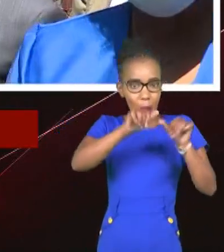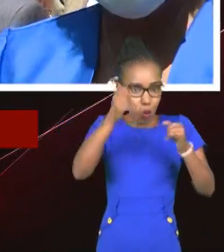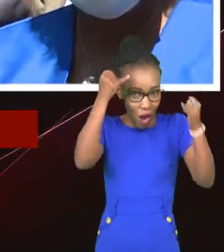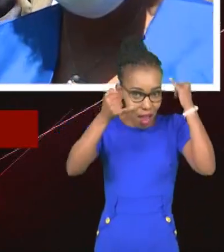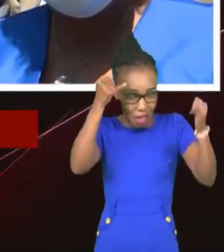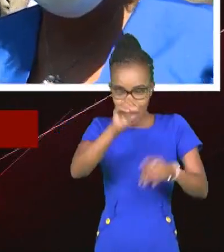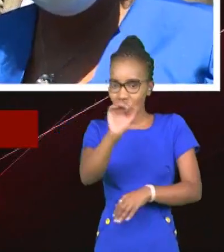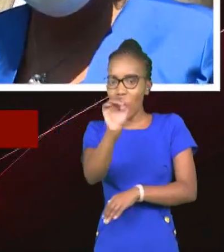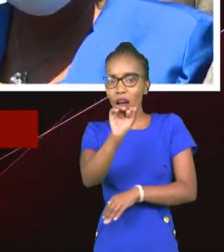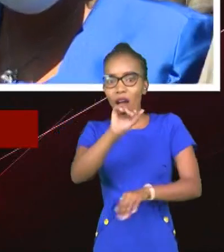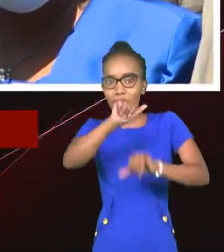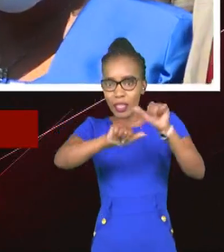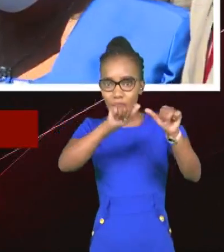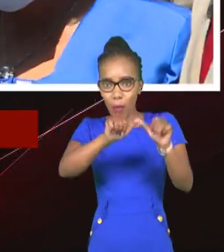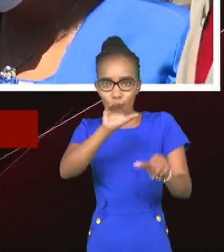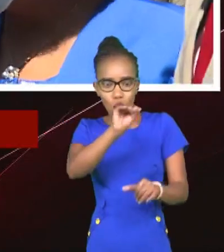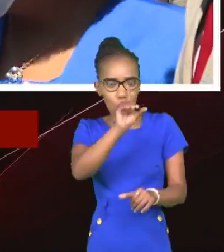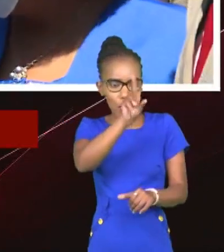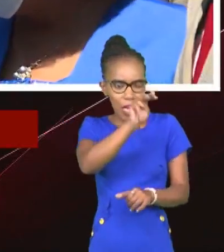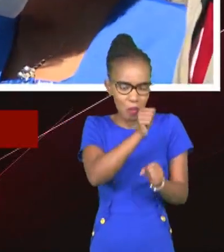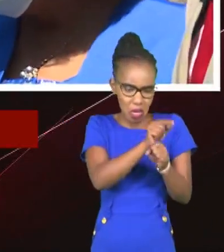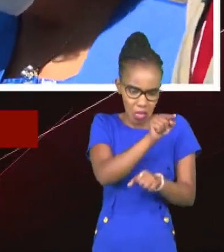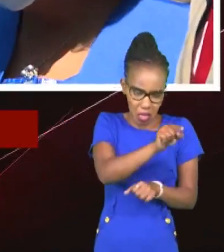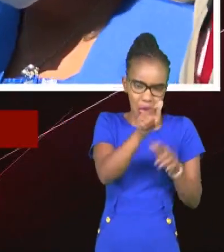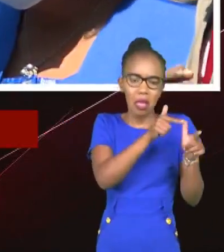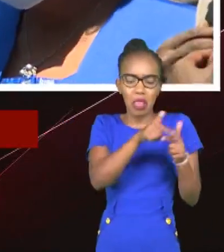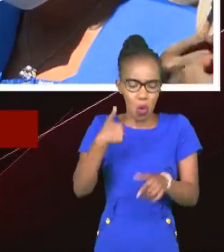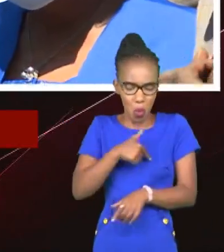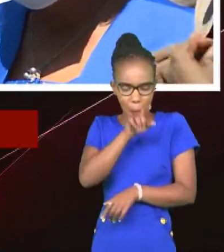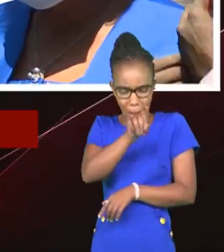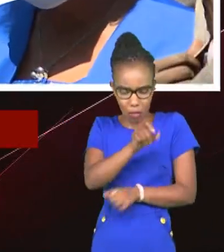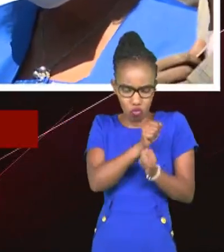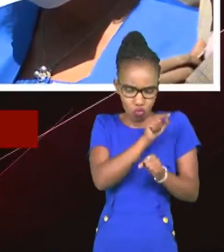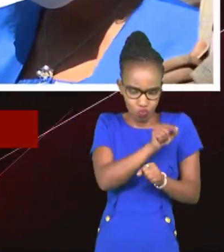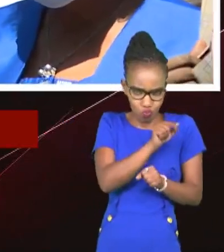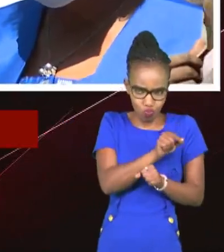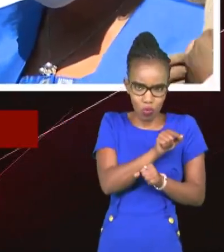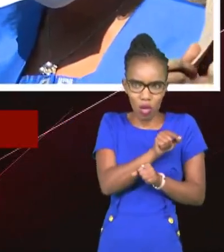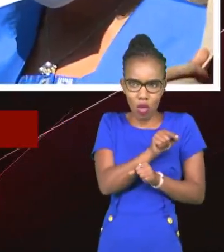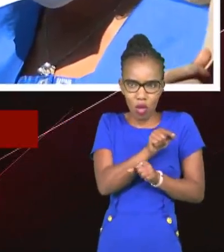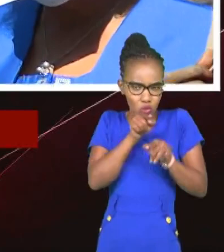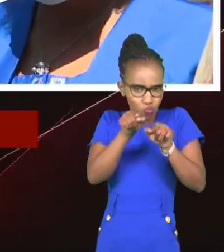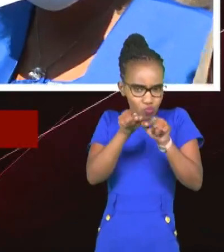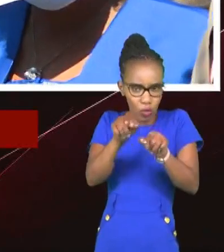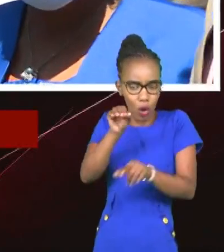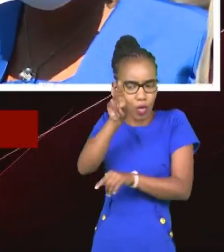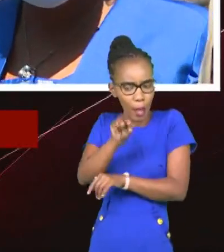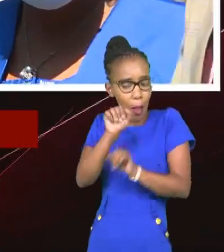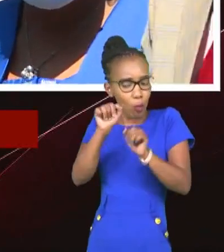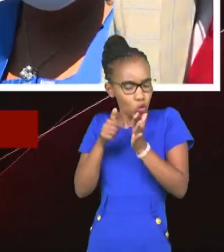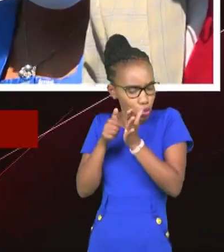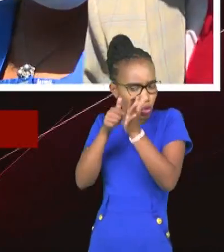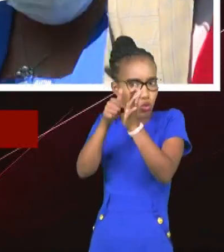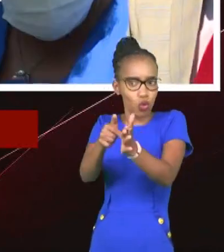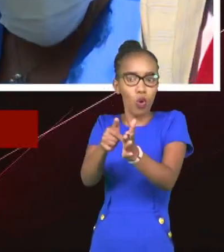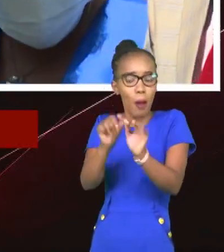about ODM did this, so we have to do this in order to counter them, in order to show that we can chart out